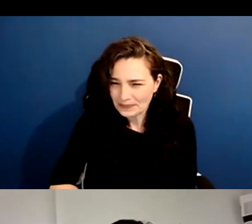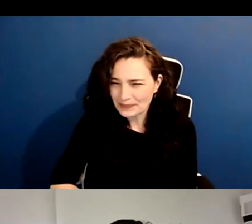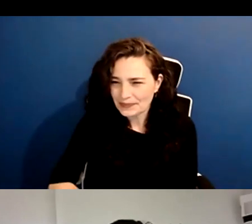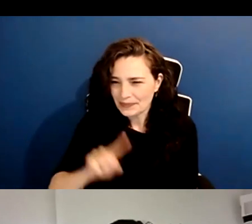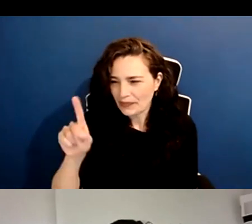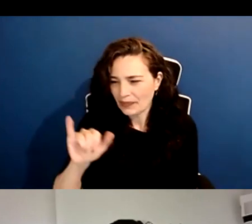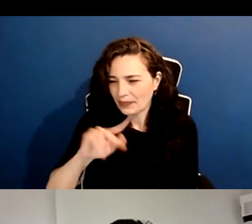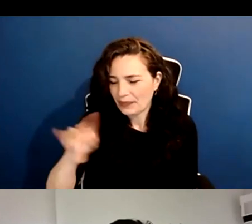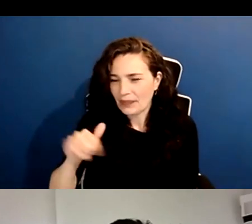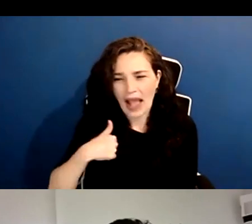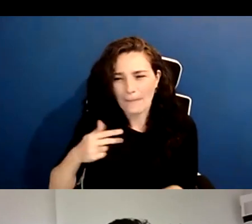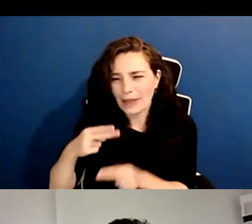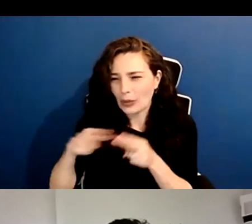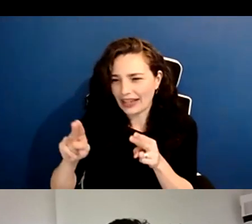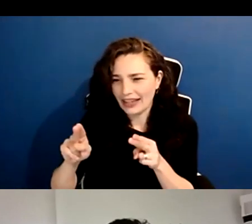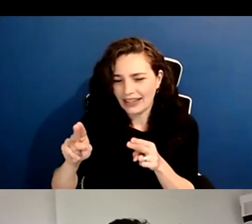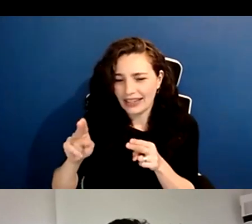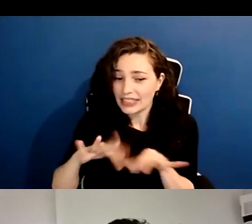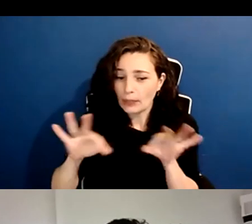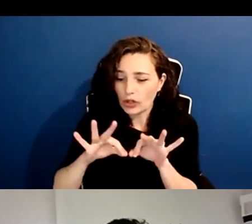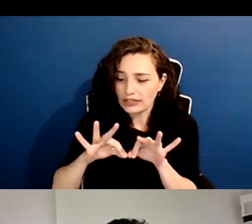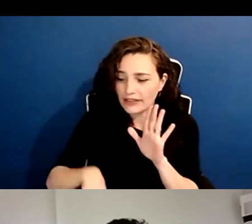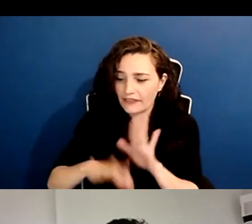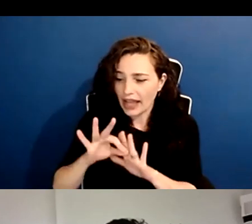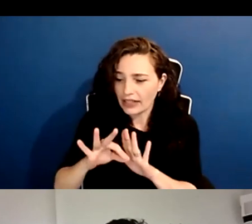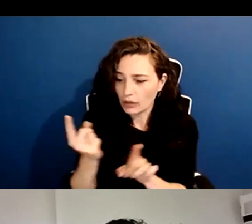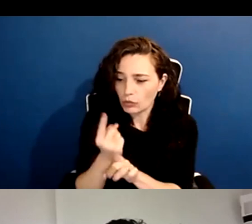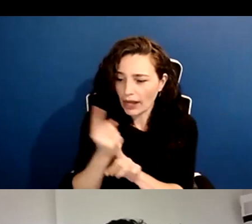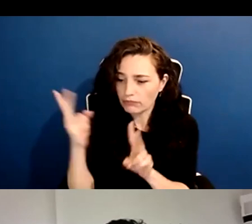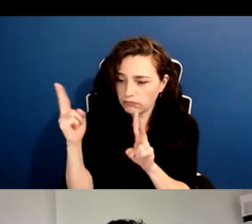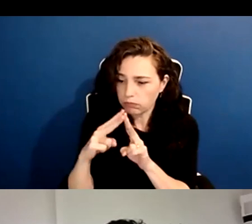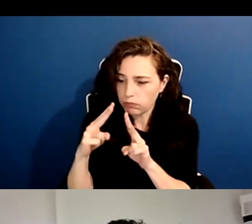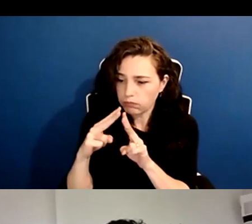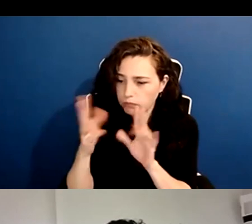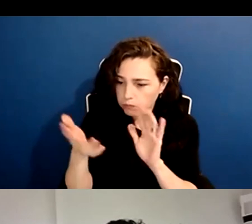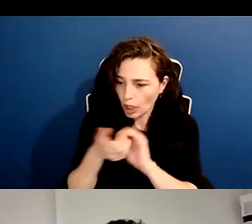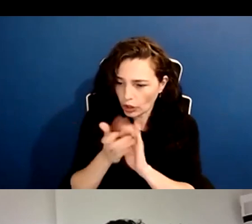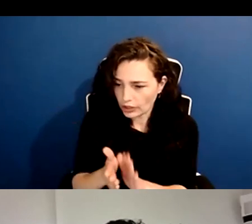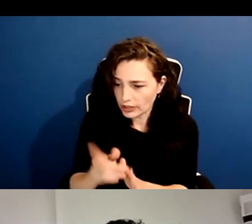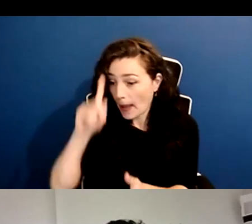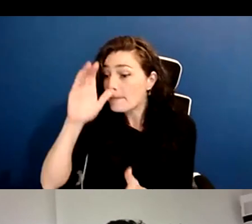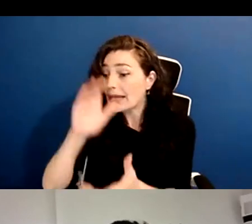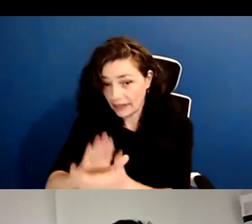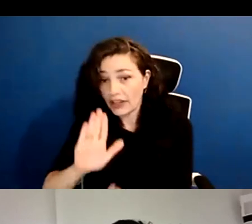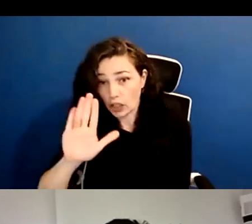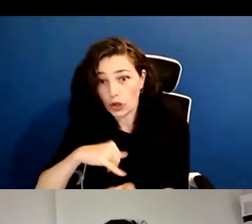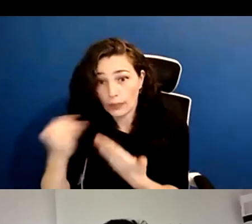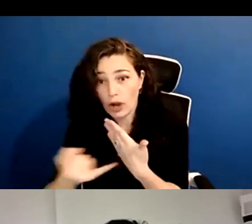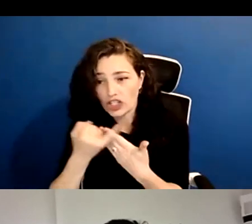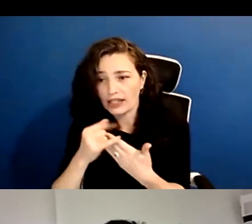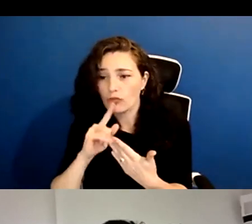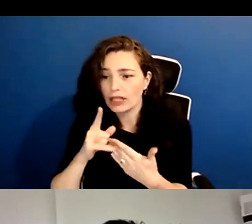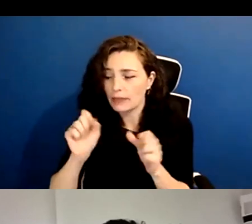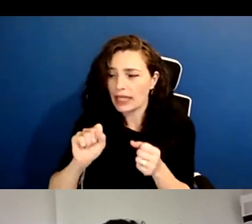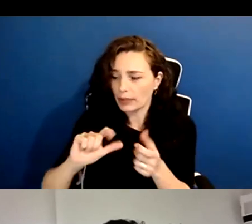just finding the right partners and believing in your project and like just bouncing it off each other and people that